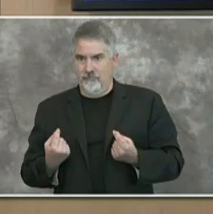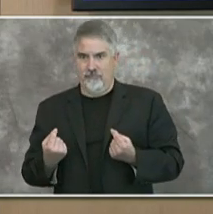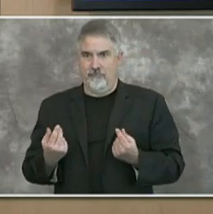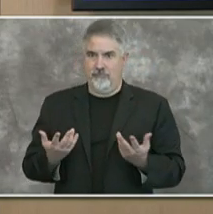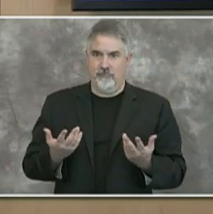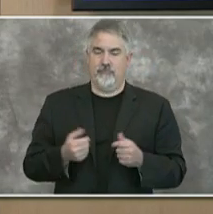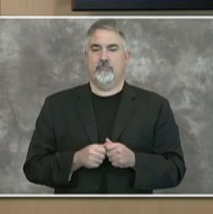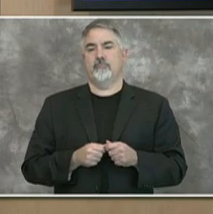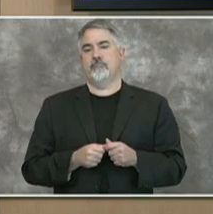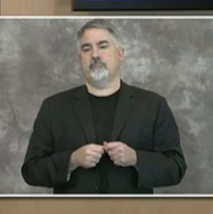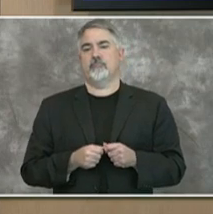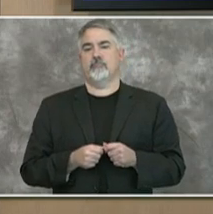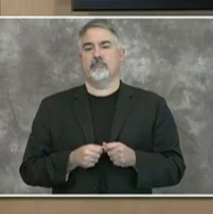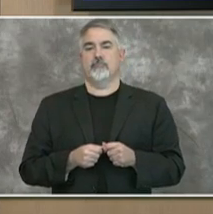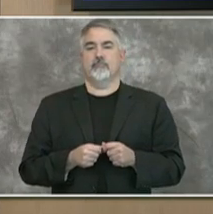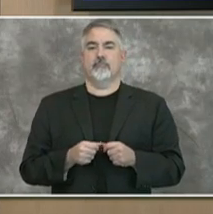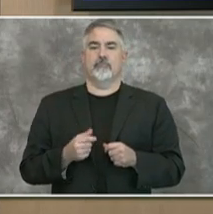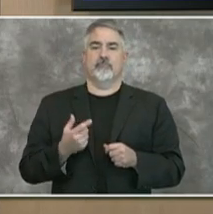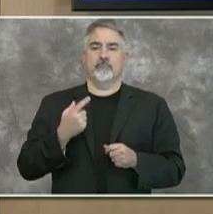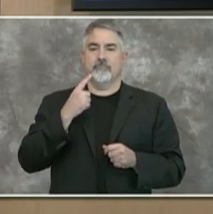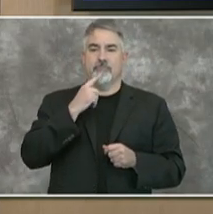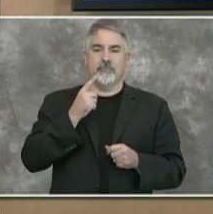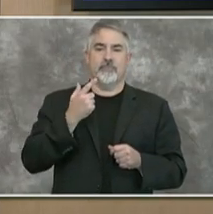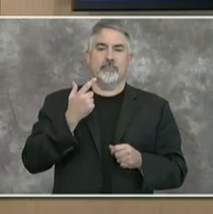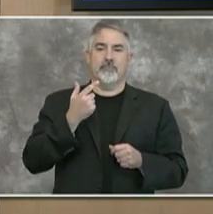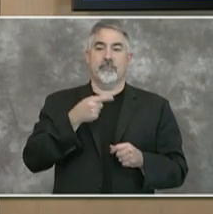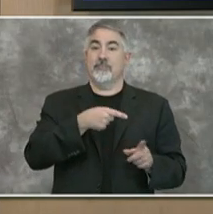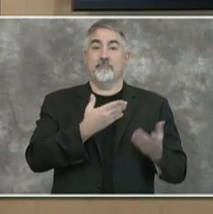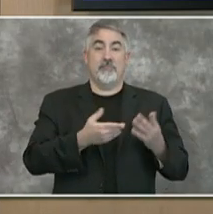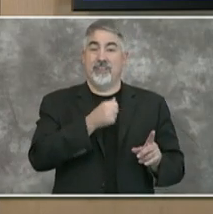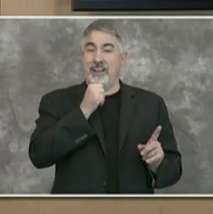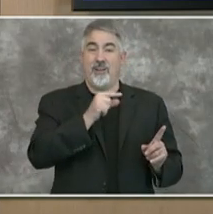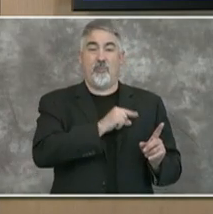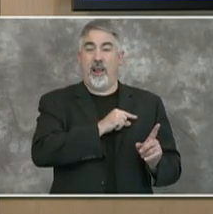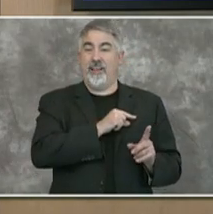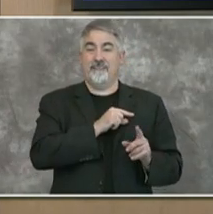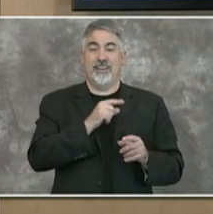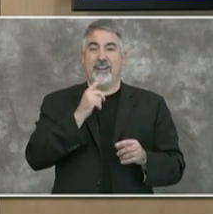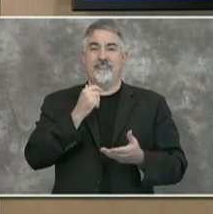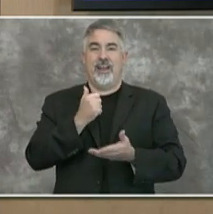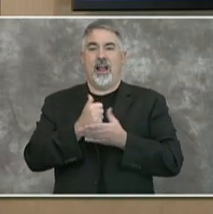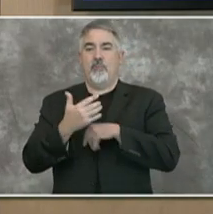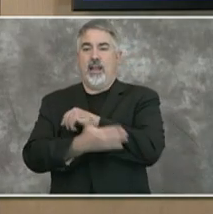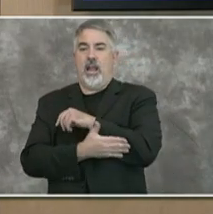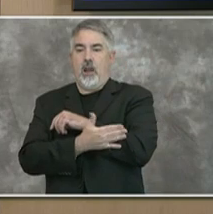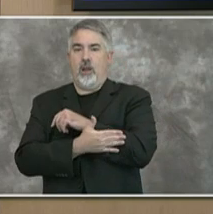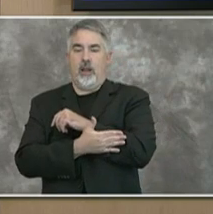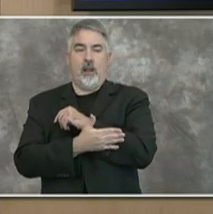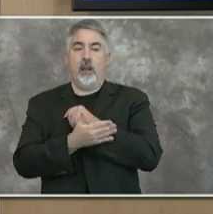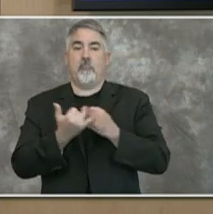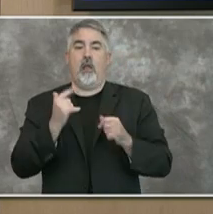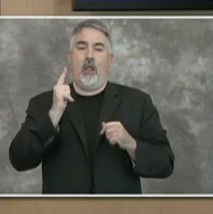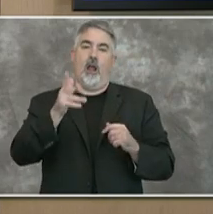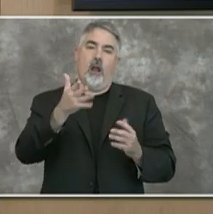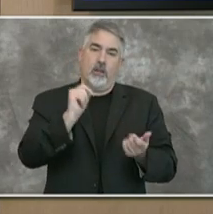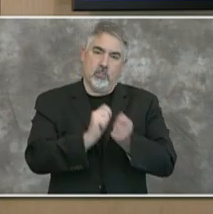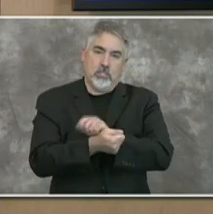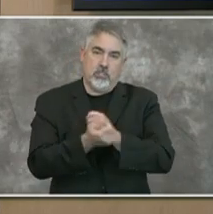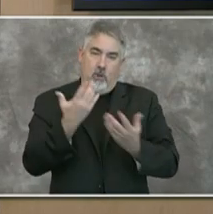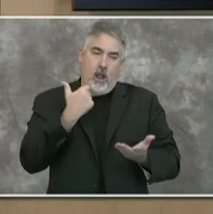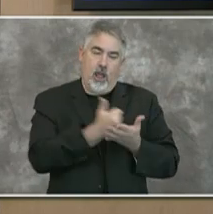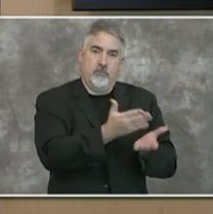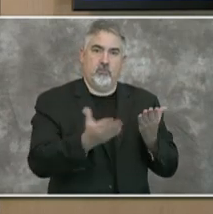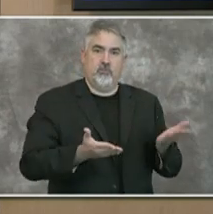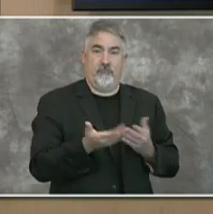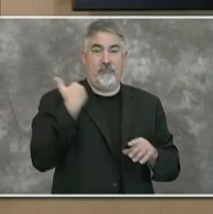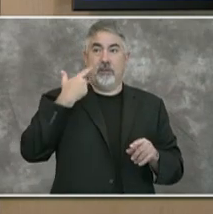for county-provided community mental health services. So folks who are feeling like they don't have access